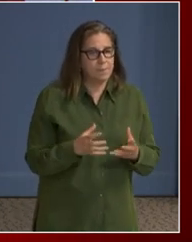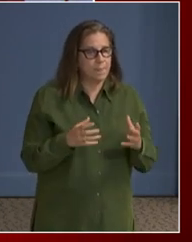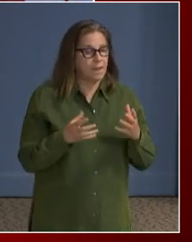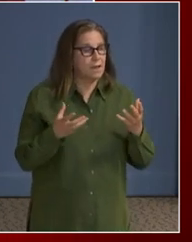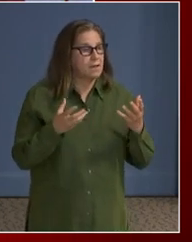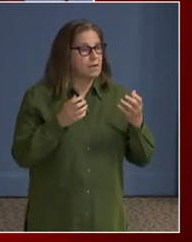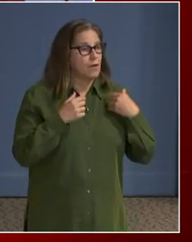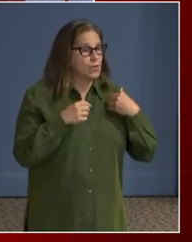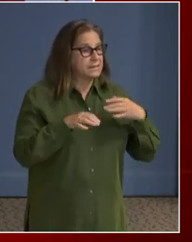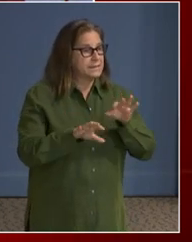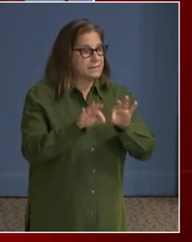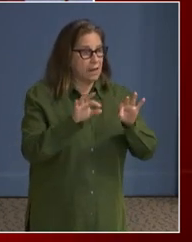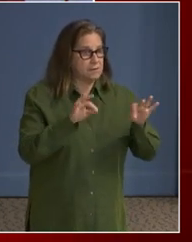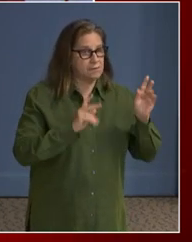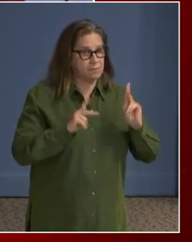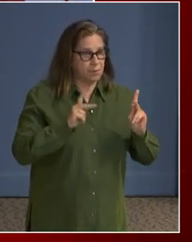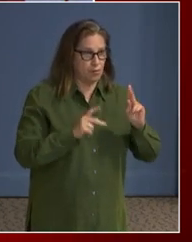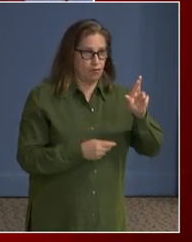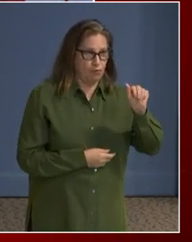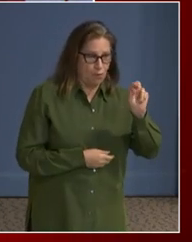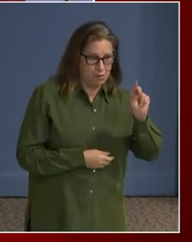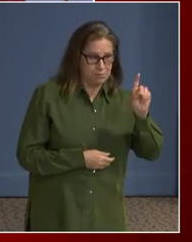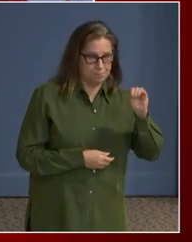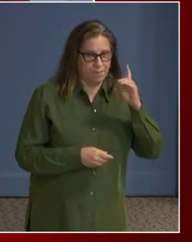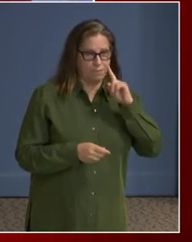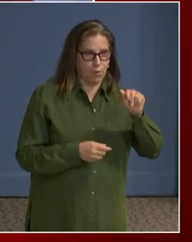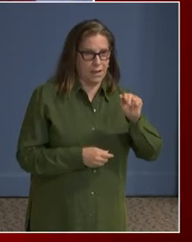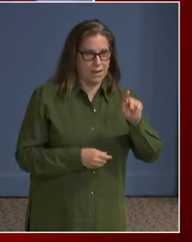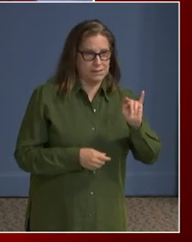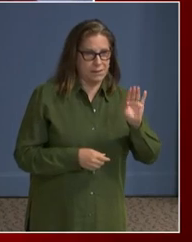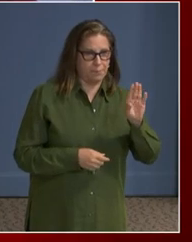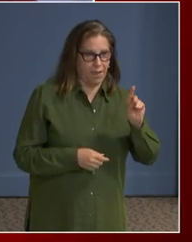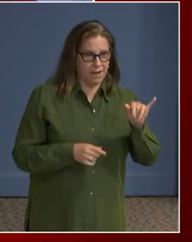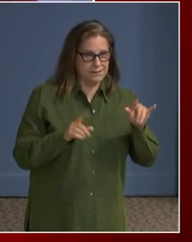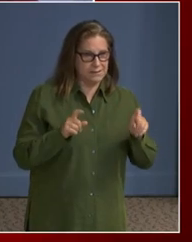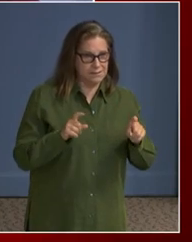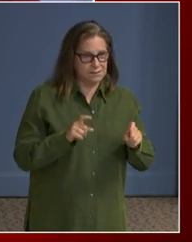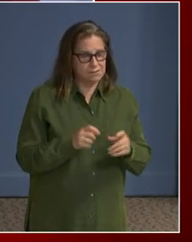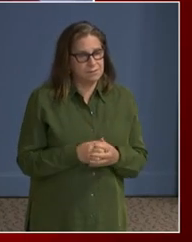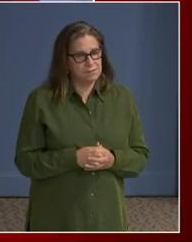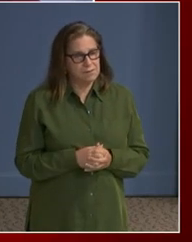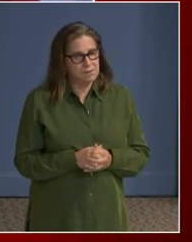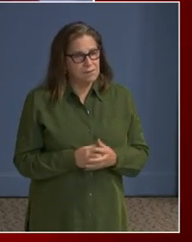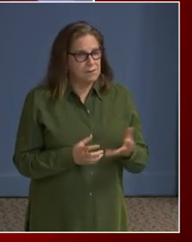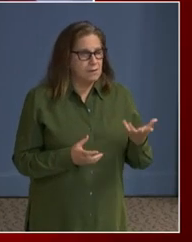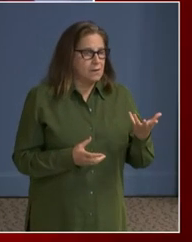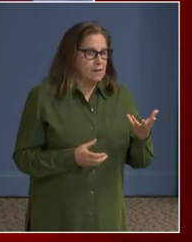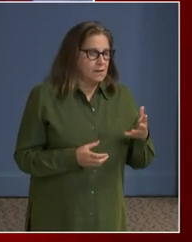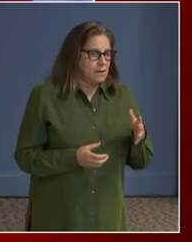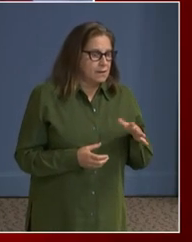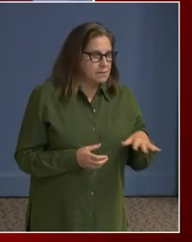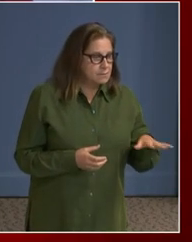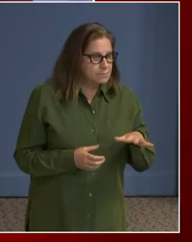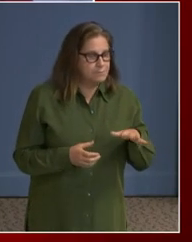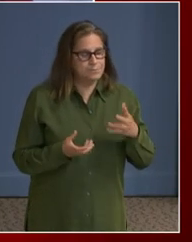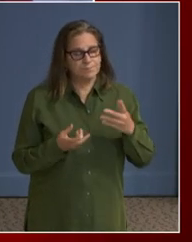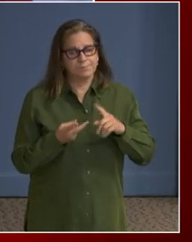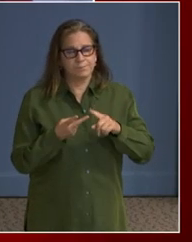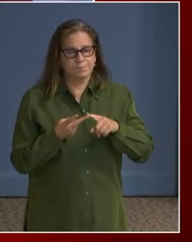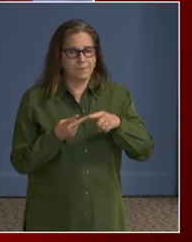selects households using a combination of landlines and cell phone numbers to help us